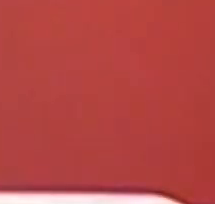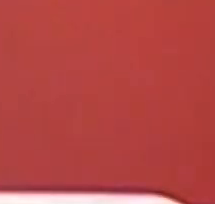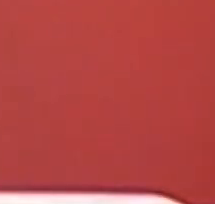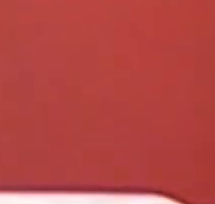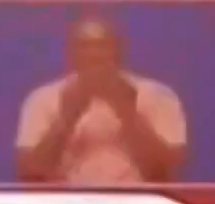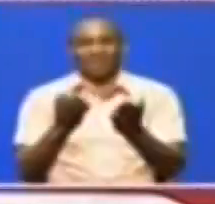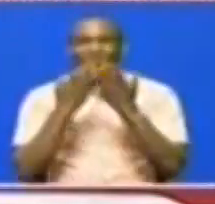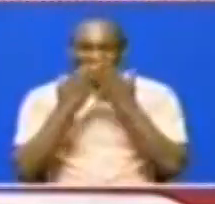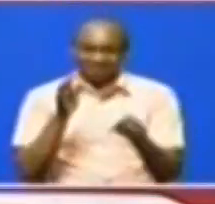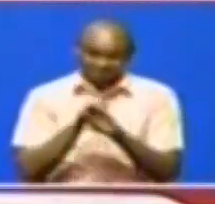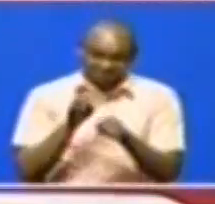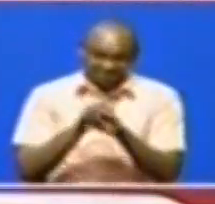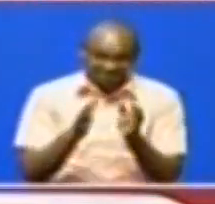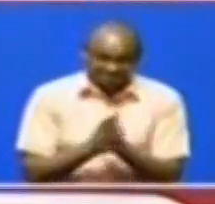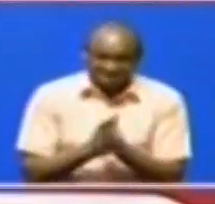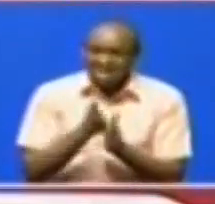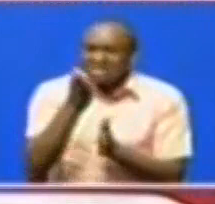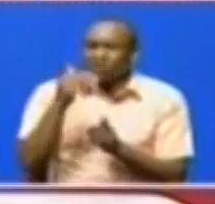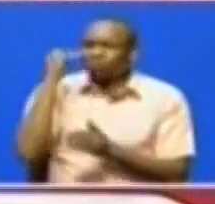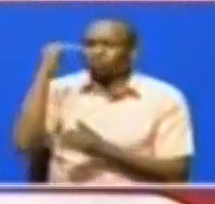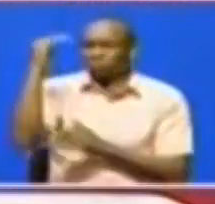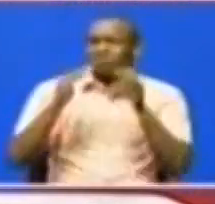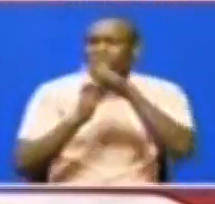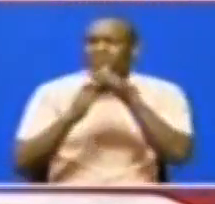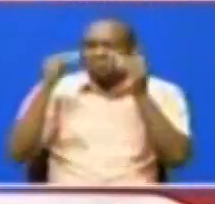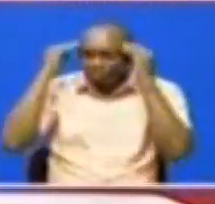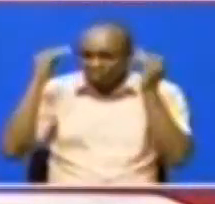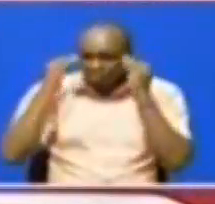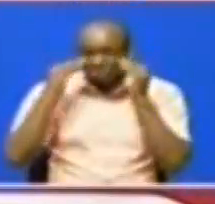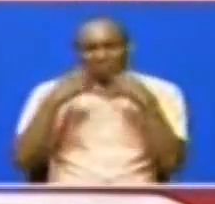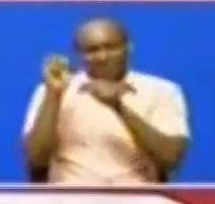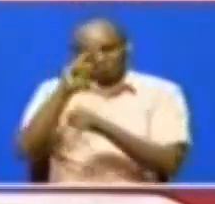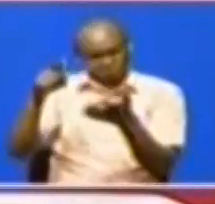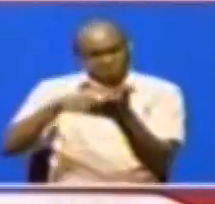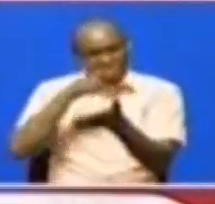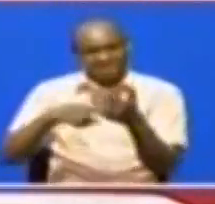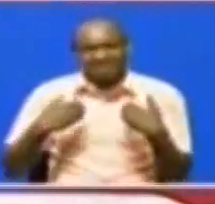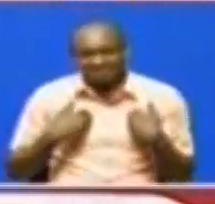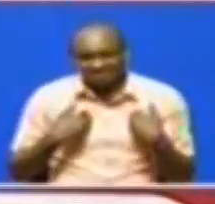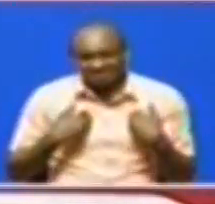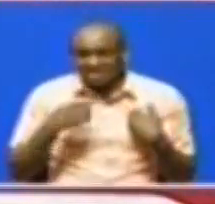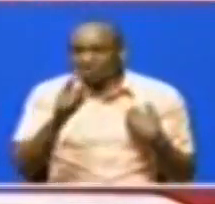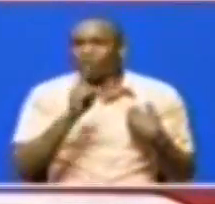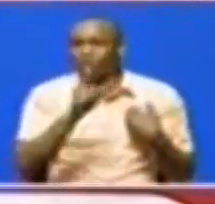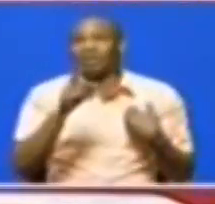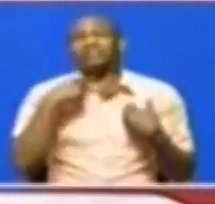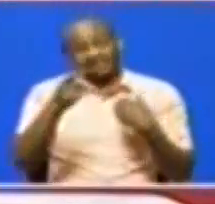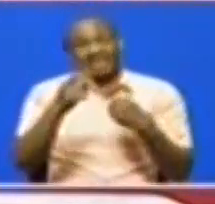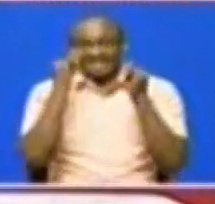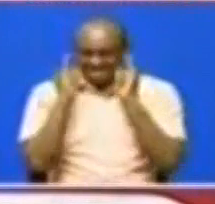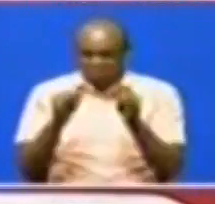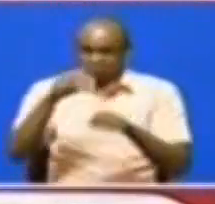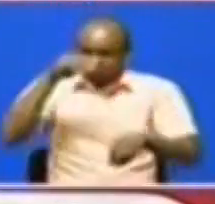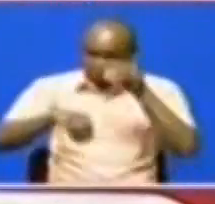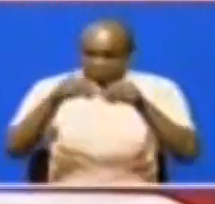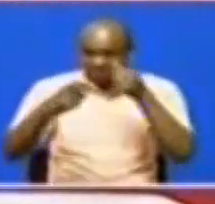And many thanks for staying with us. So the Supreme Court has nullified President Uhuru Kenyatta's re-election and ordered for fresh polls within